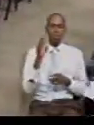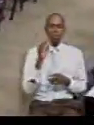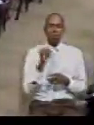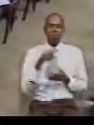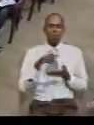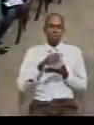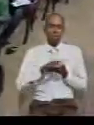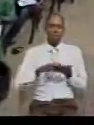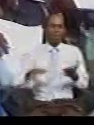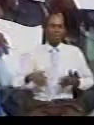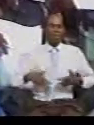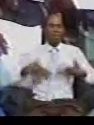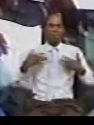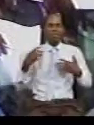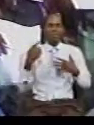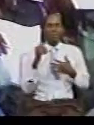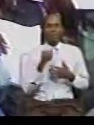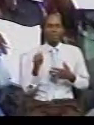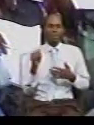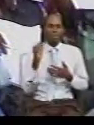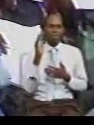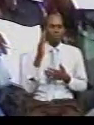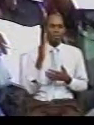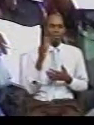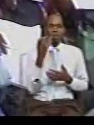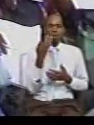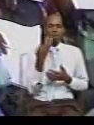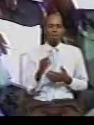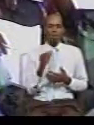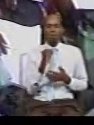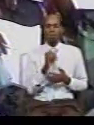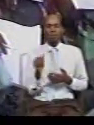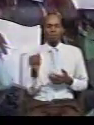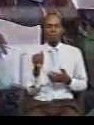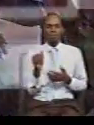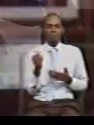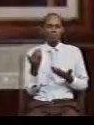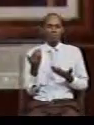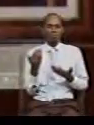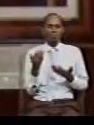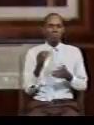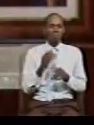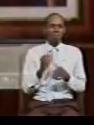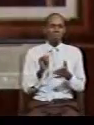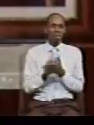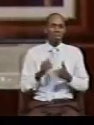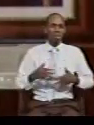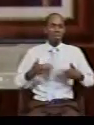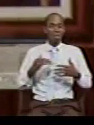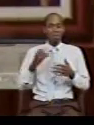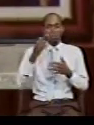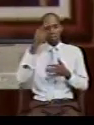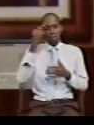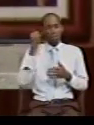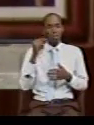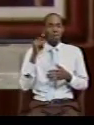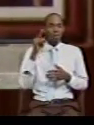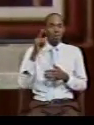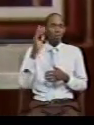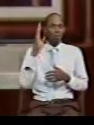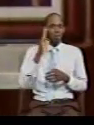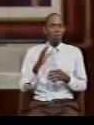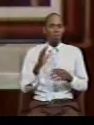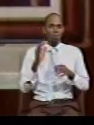A testimony of the victorious life. Because you will quench all the fiery darts of the